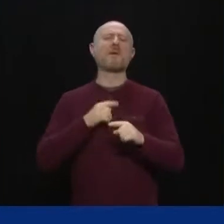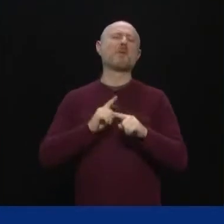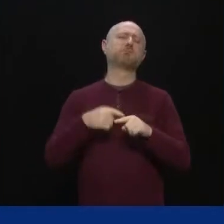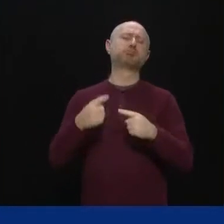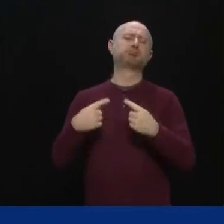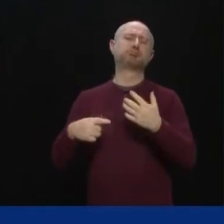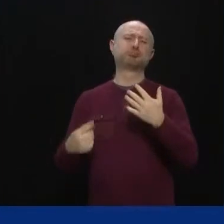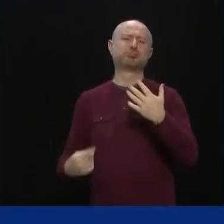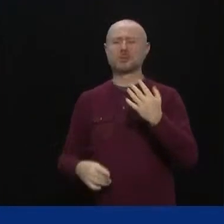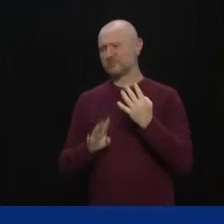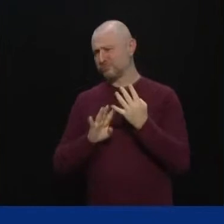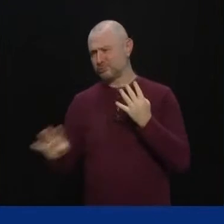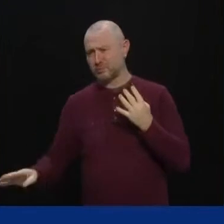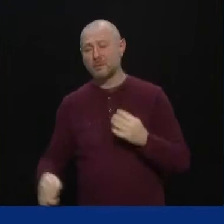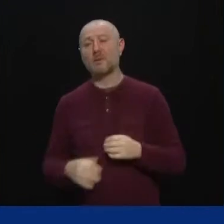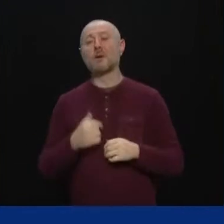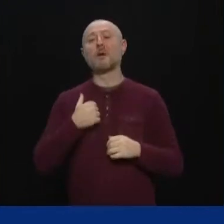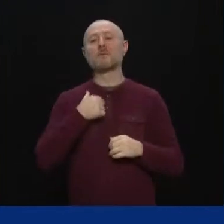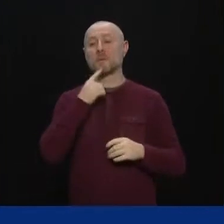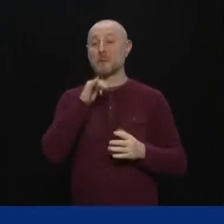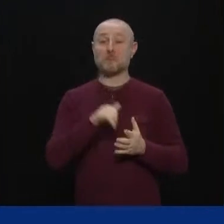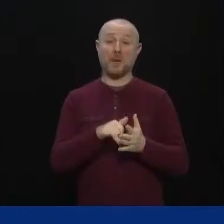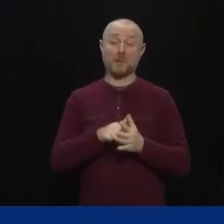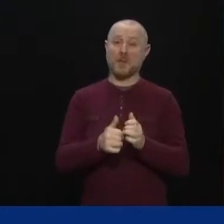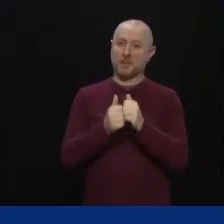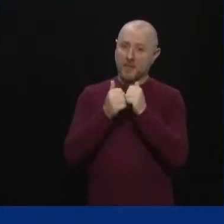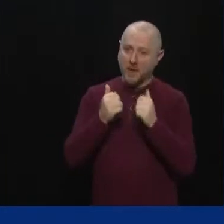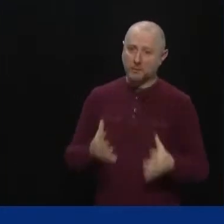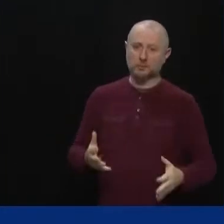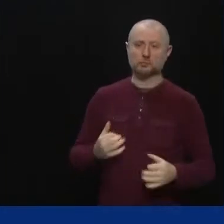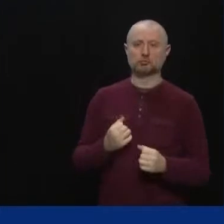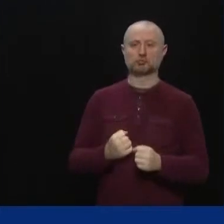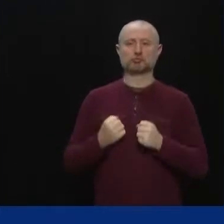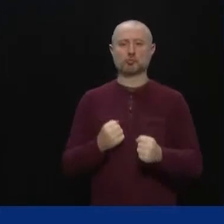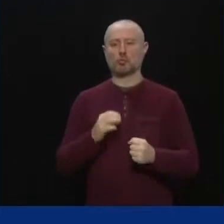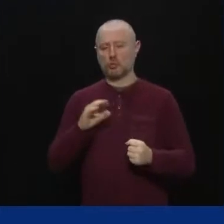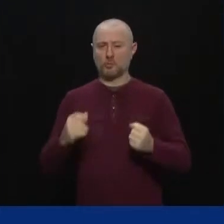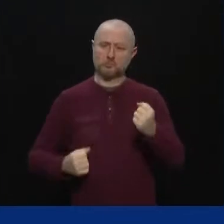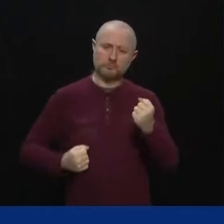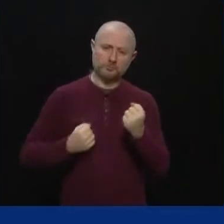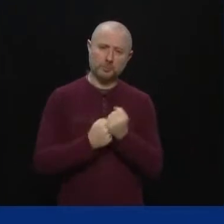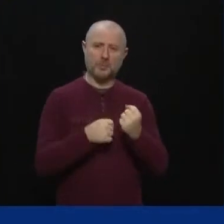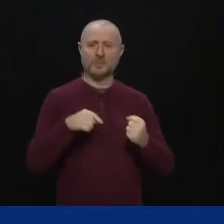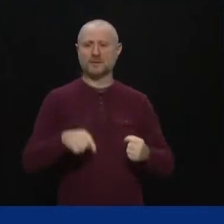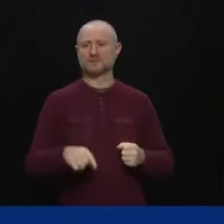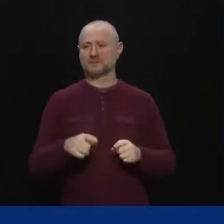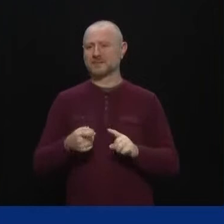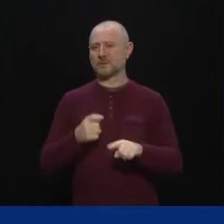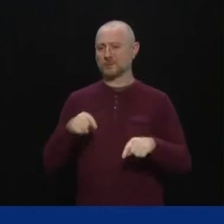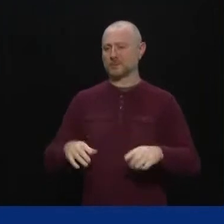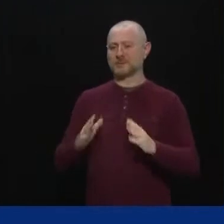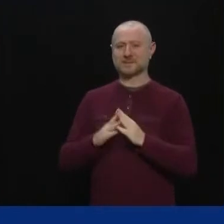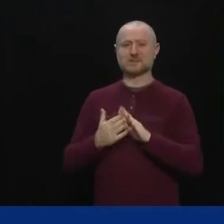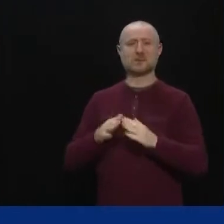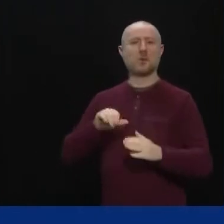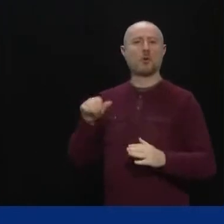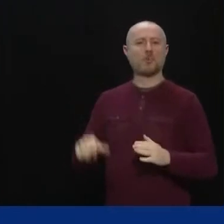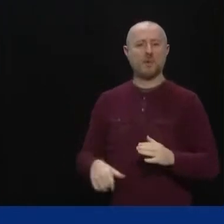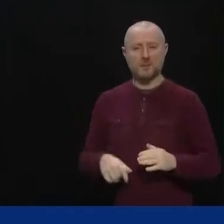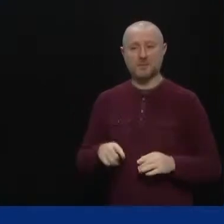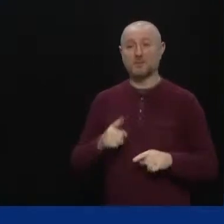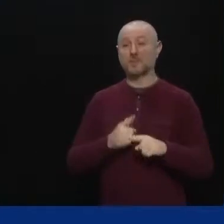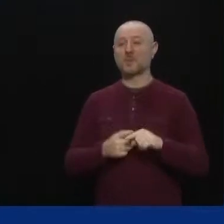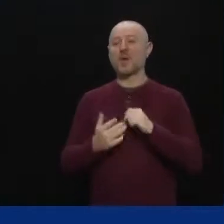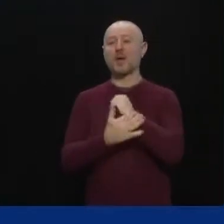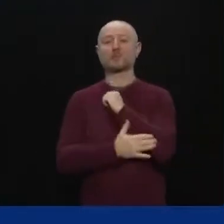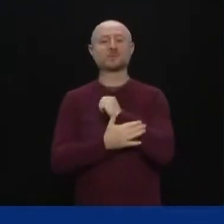been possible without the strong and continued support from our city, our county, and our